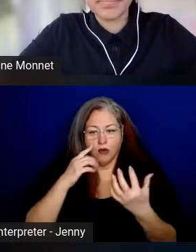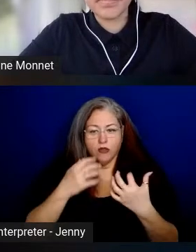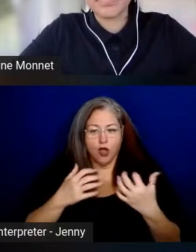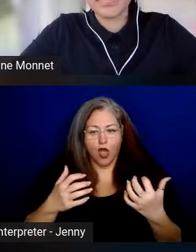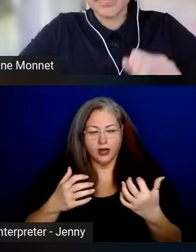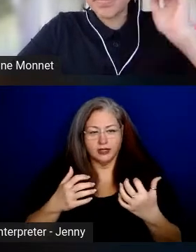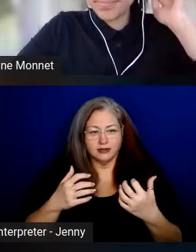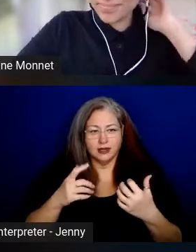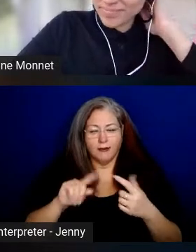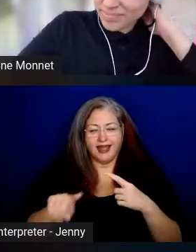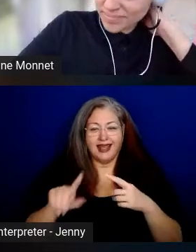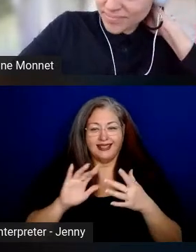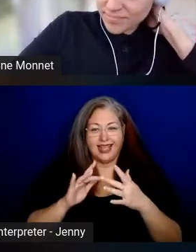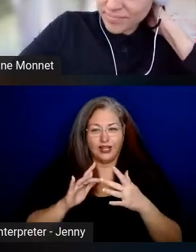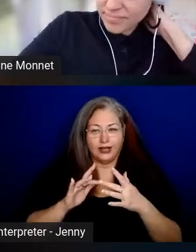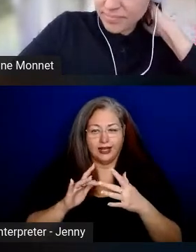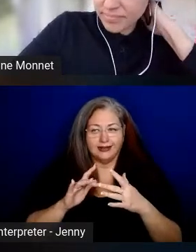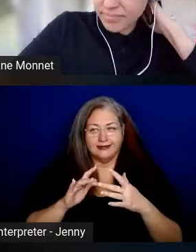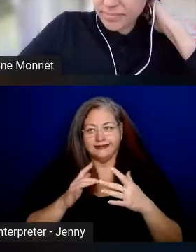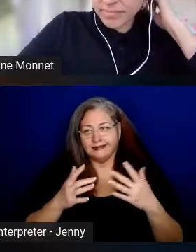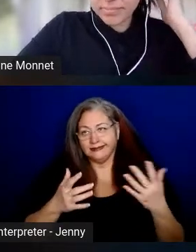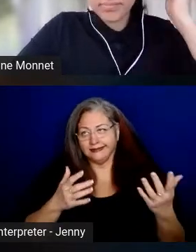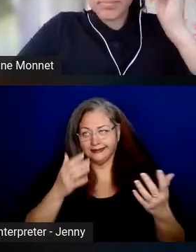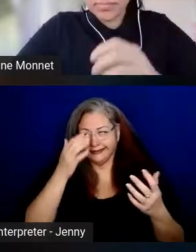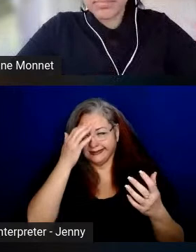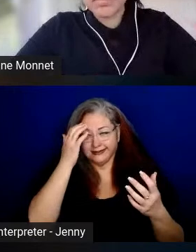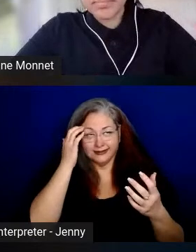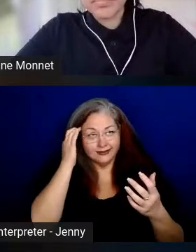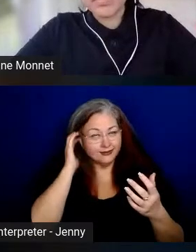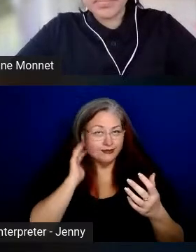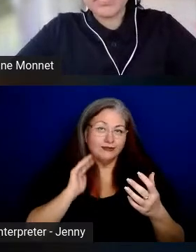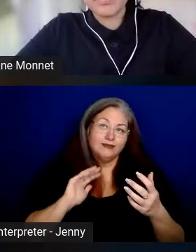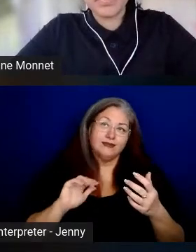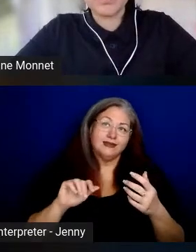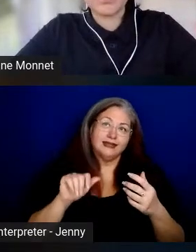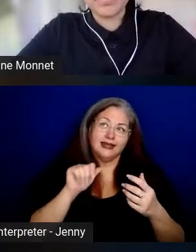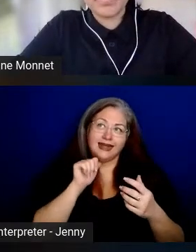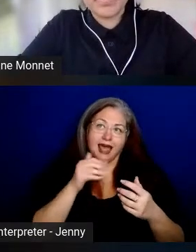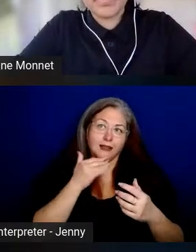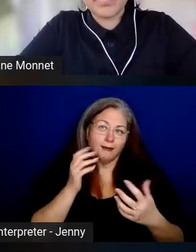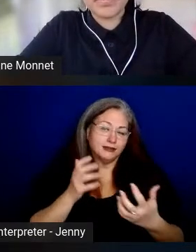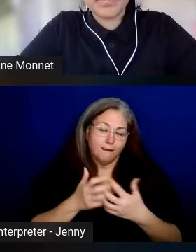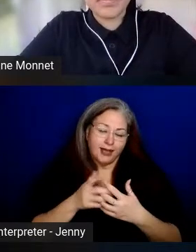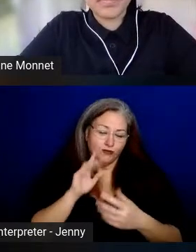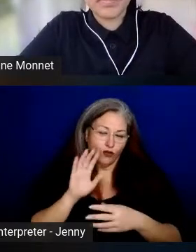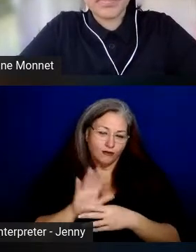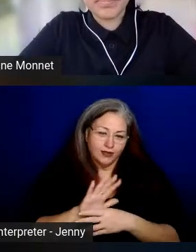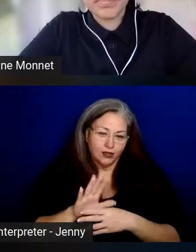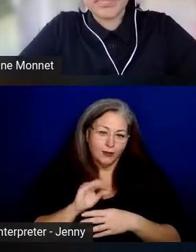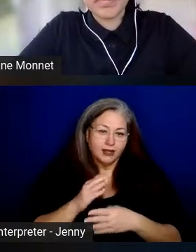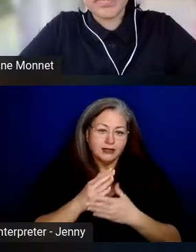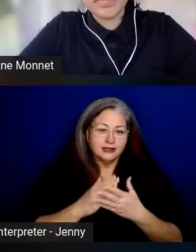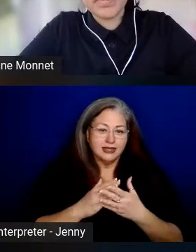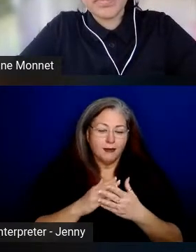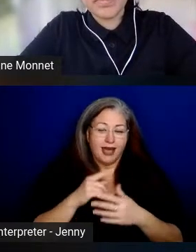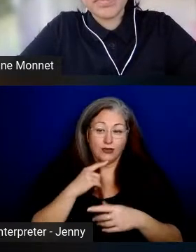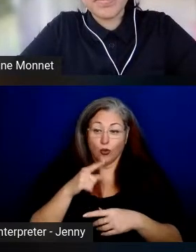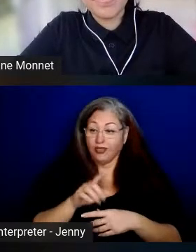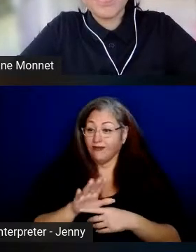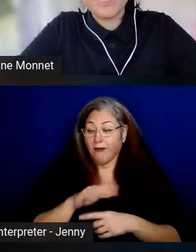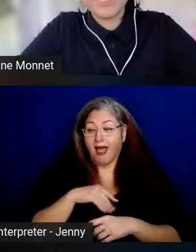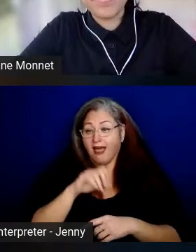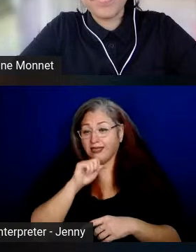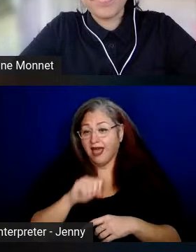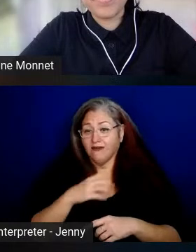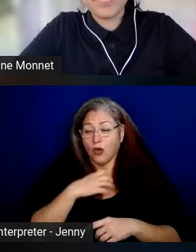internet resists a certain kind of film. And then there's other films that I just said to the team, I love this film. I want to